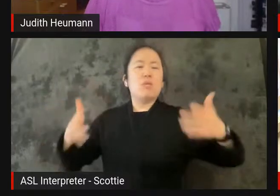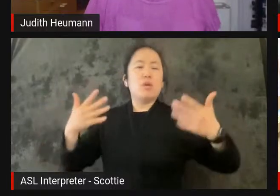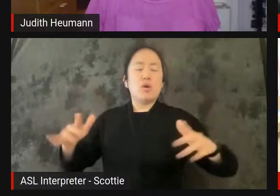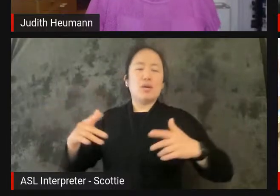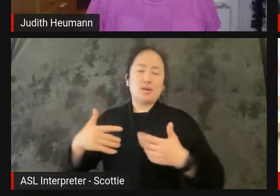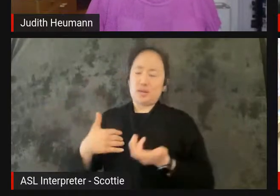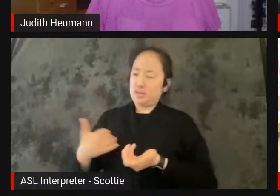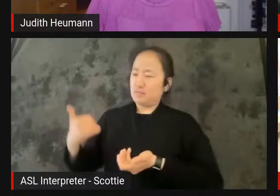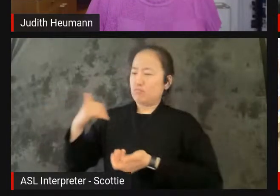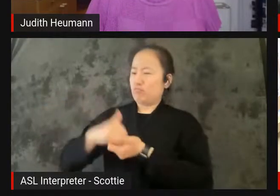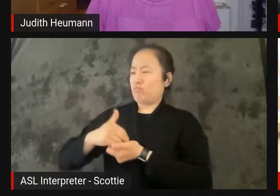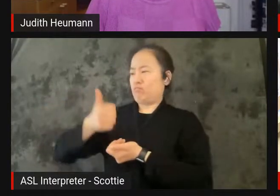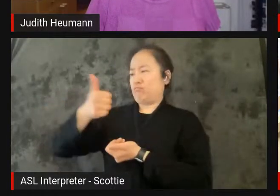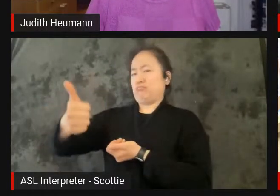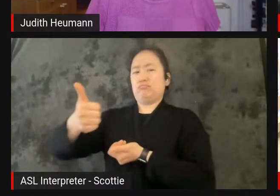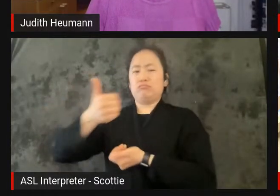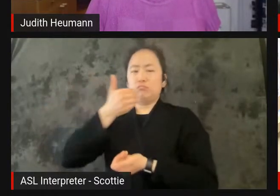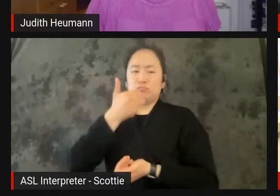at the same time,